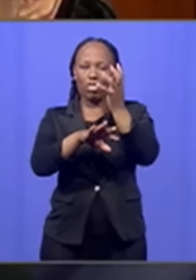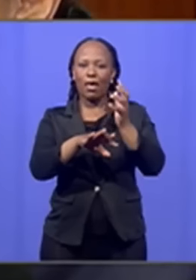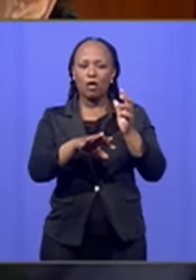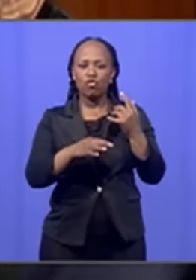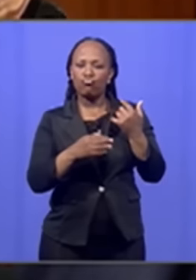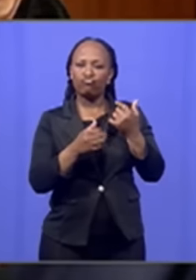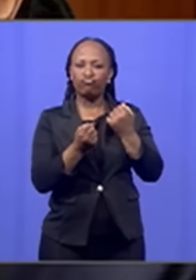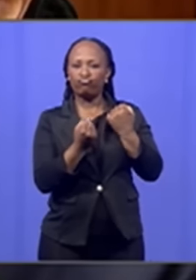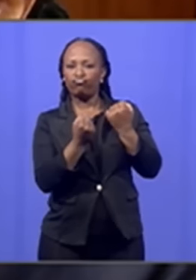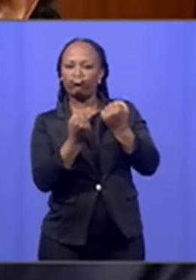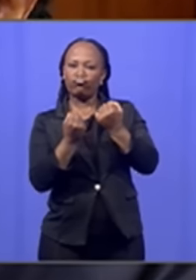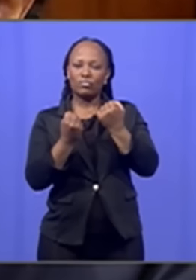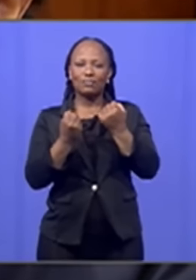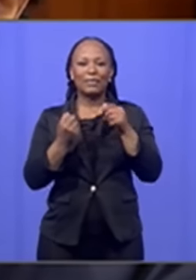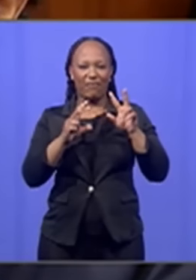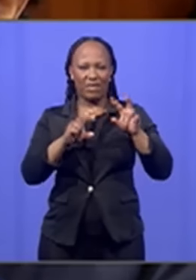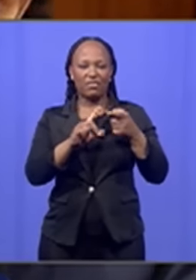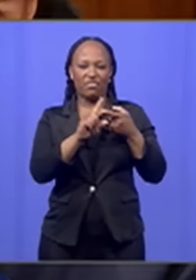this investigation emanated.